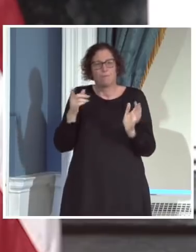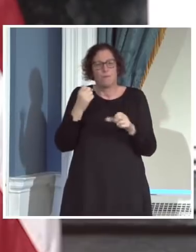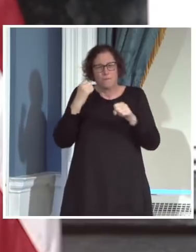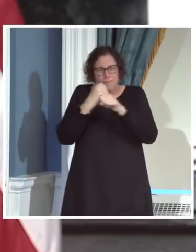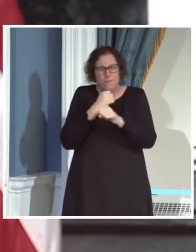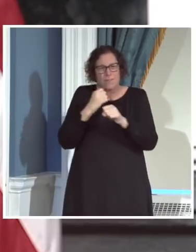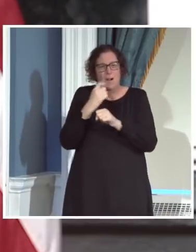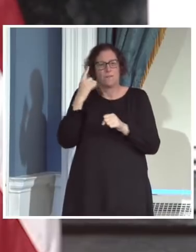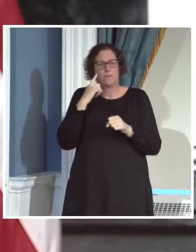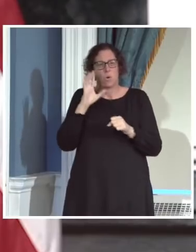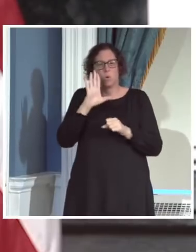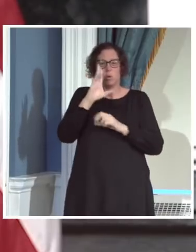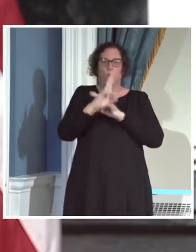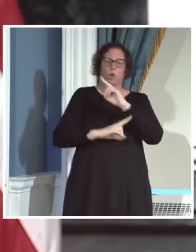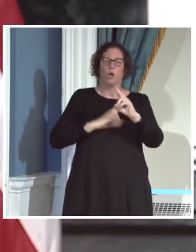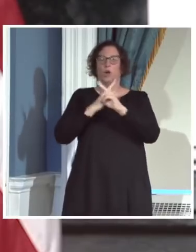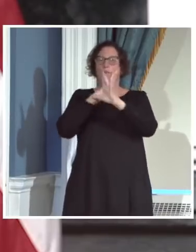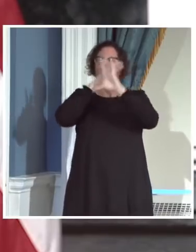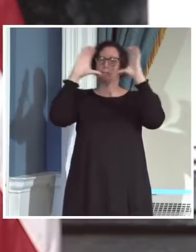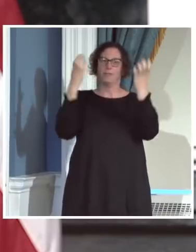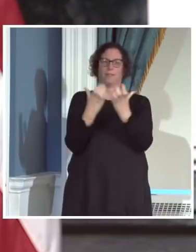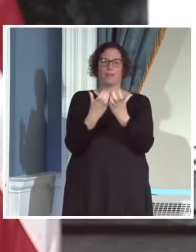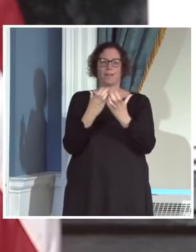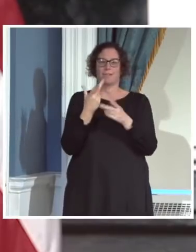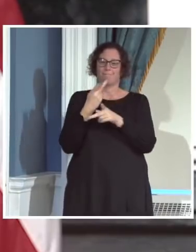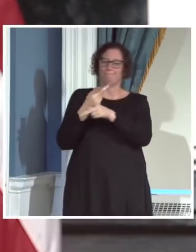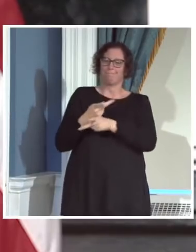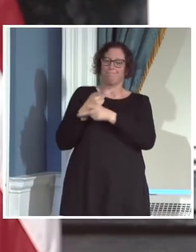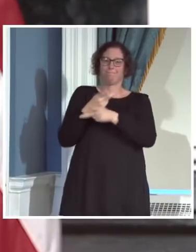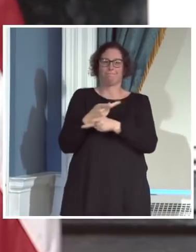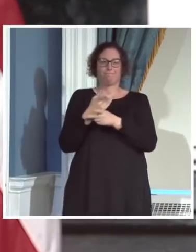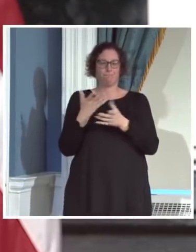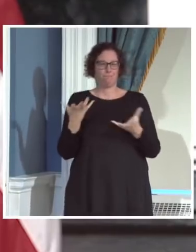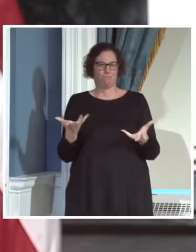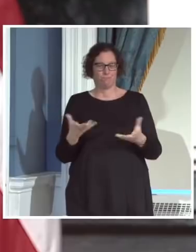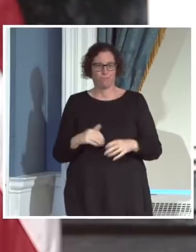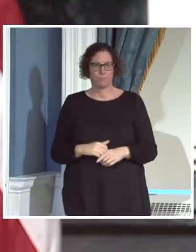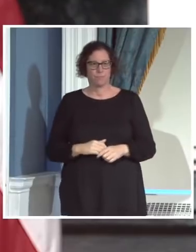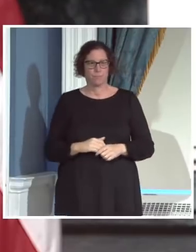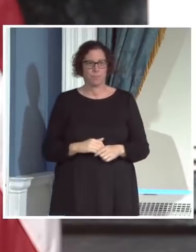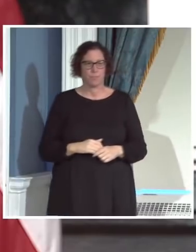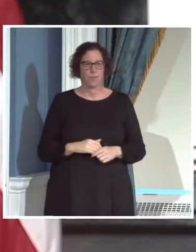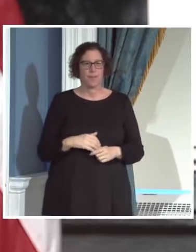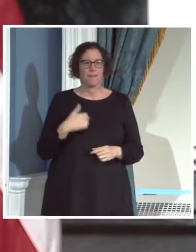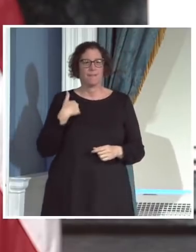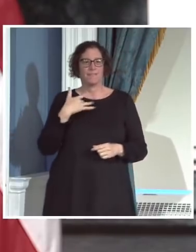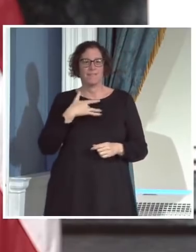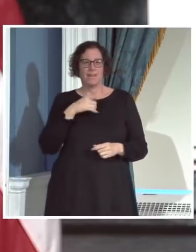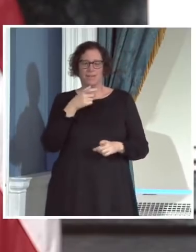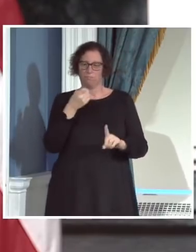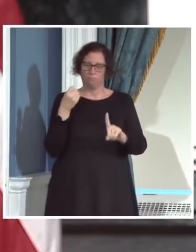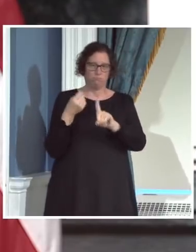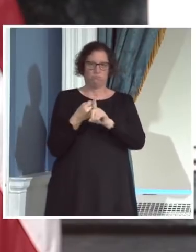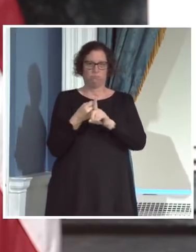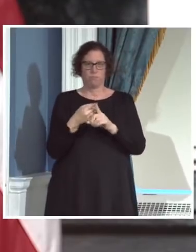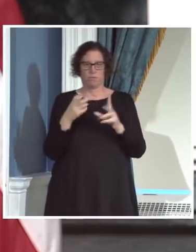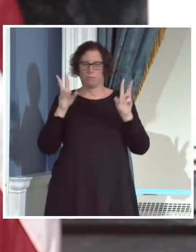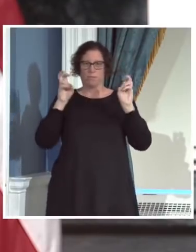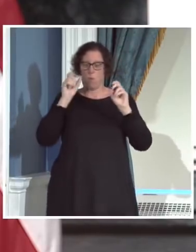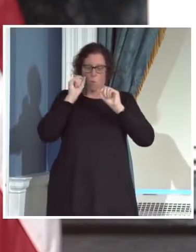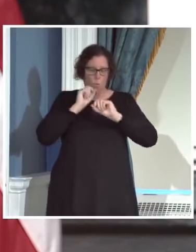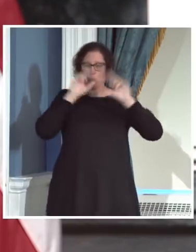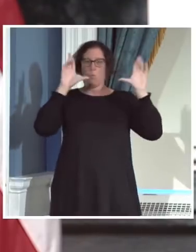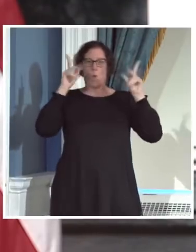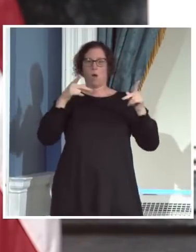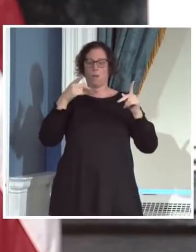And it's a real wake-up call to our nation. I've now talked to every major leader of the United States of America